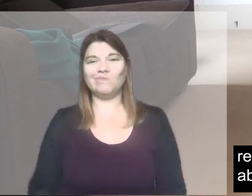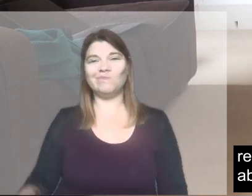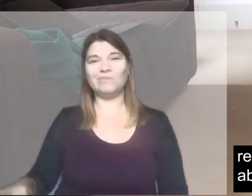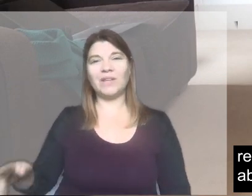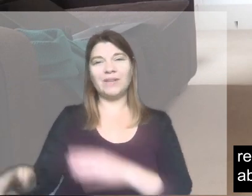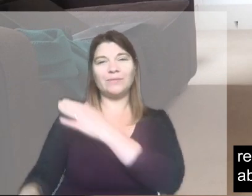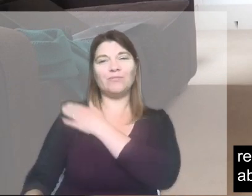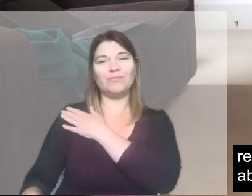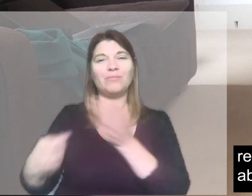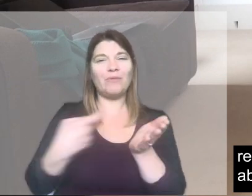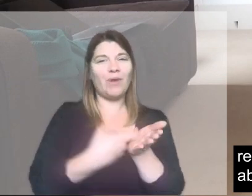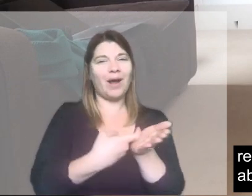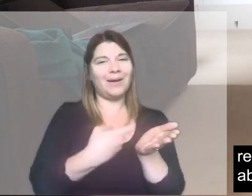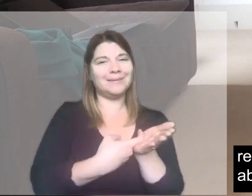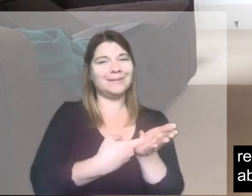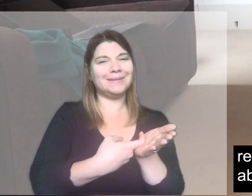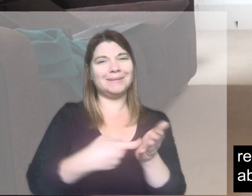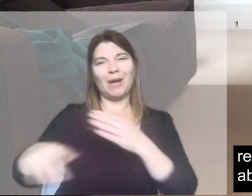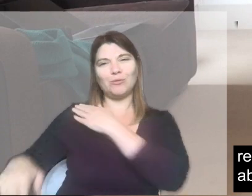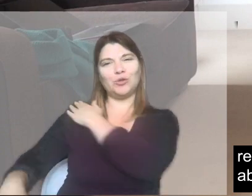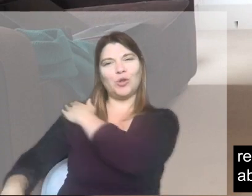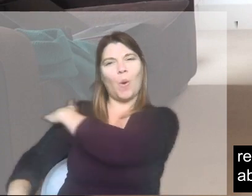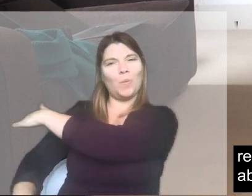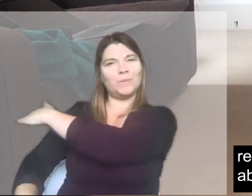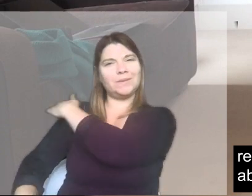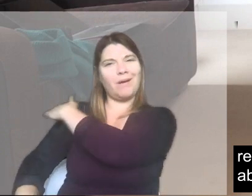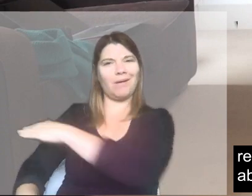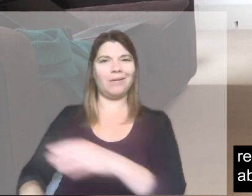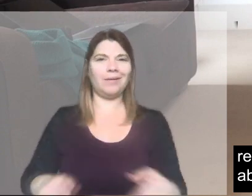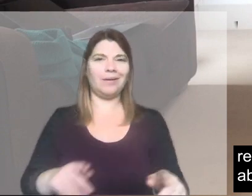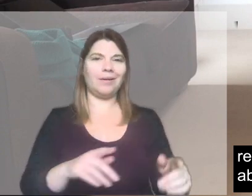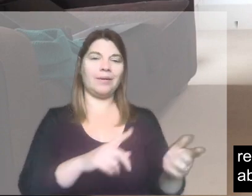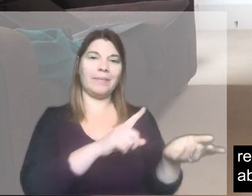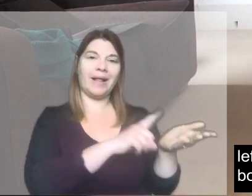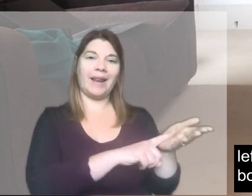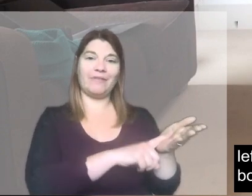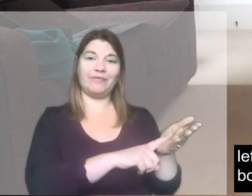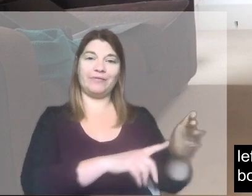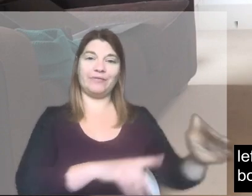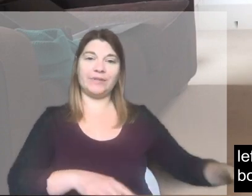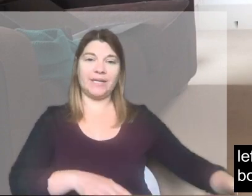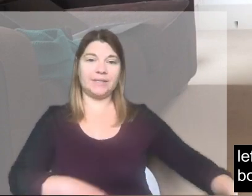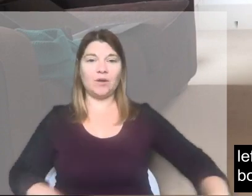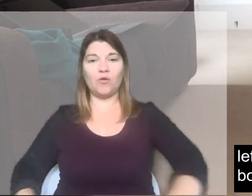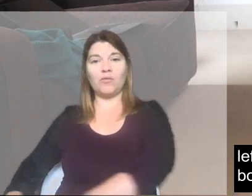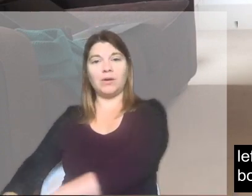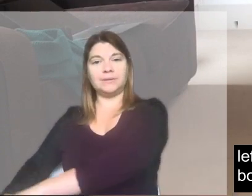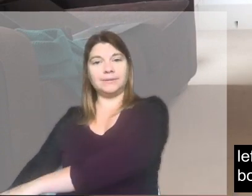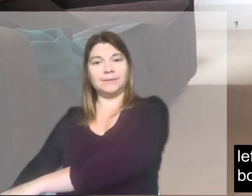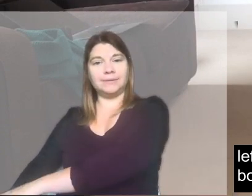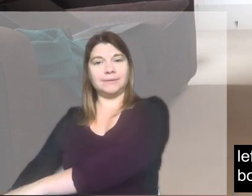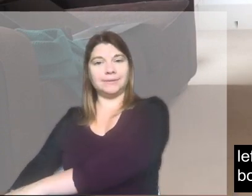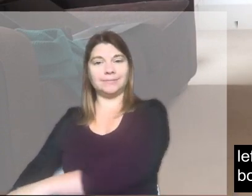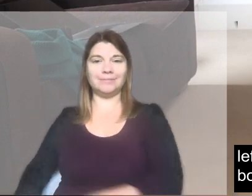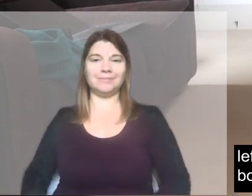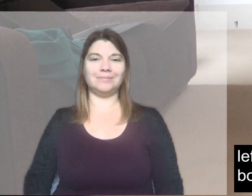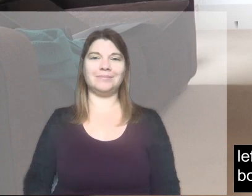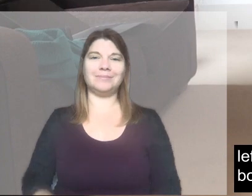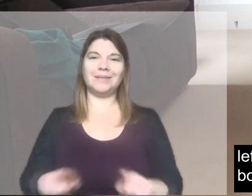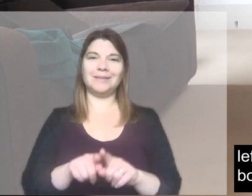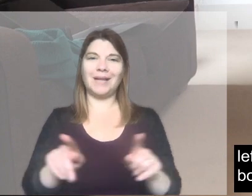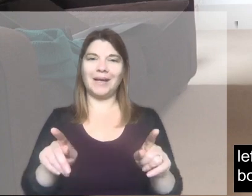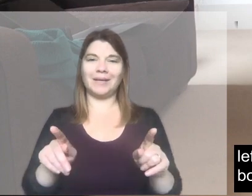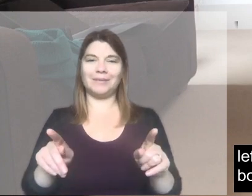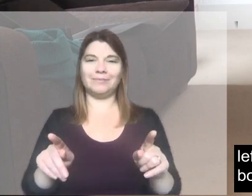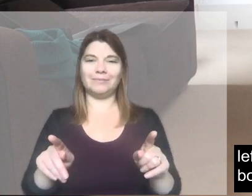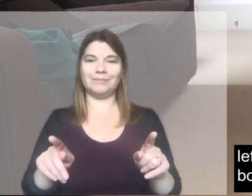my right arm out again, probably about shoulder height, depending. And my left arm actually has come across my body again,